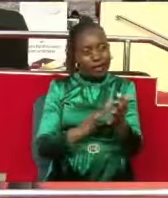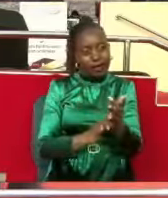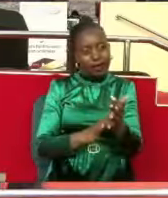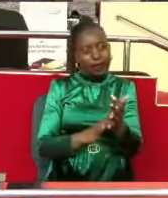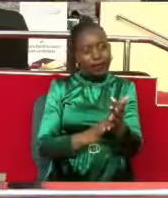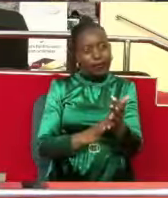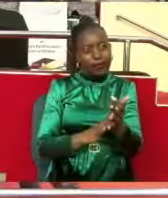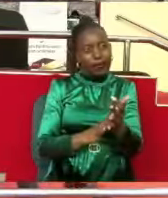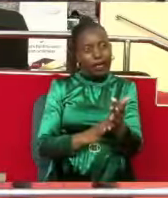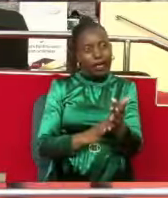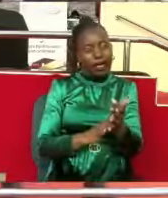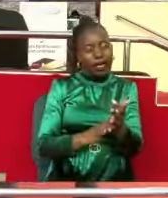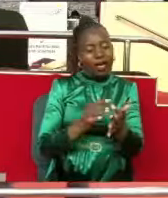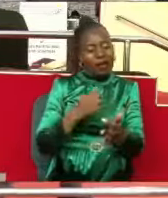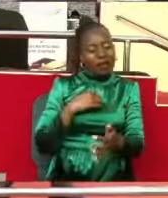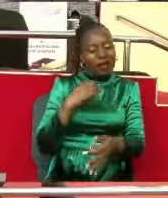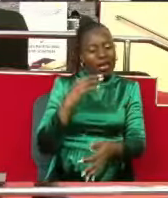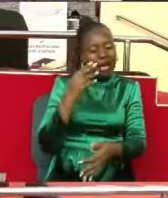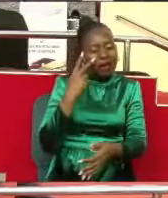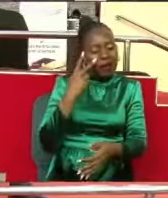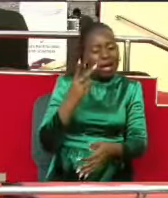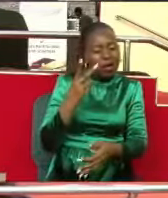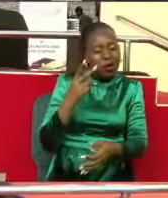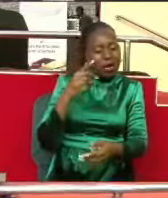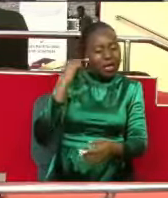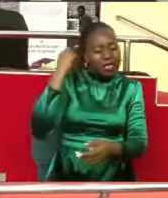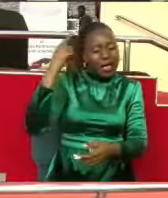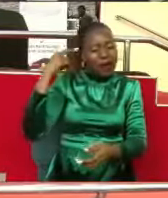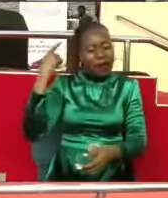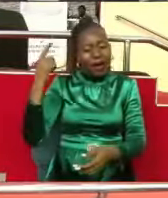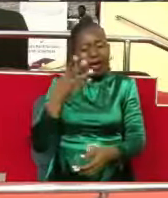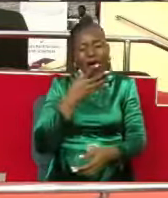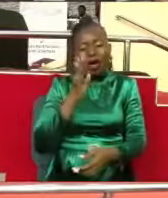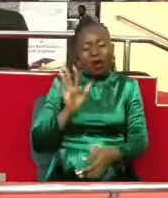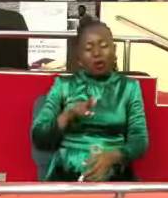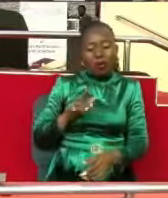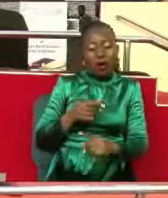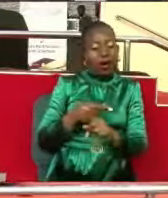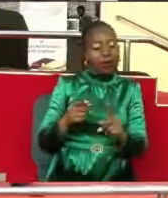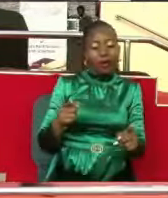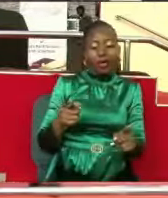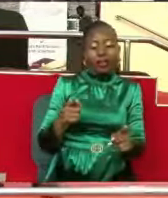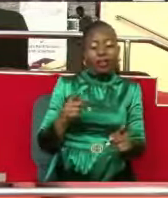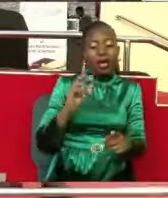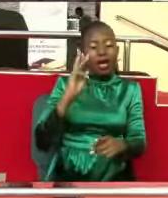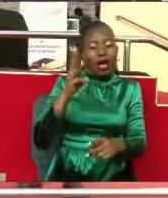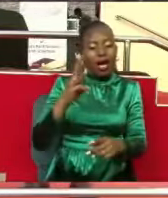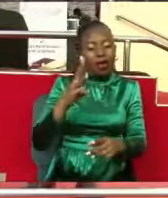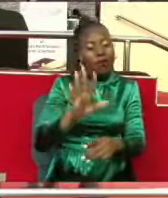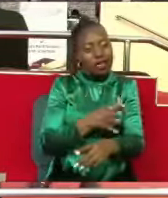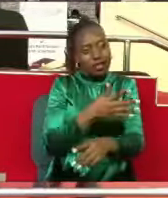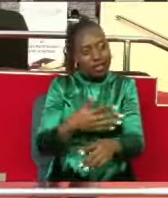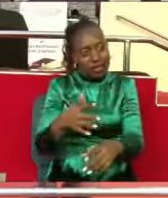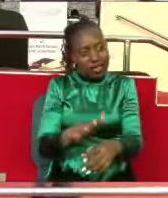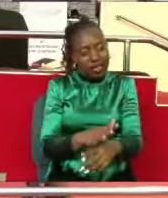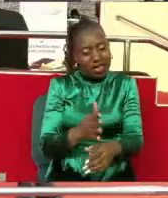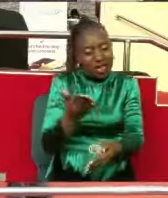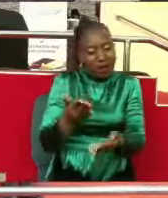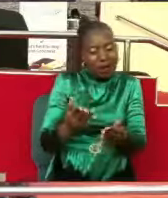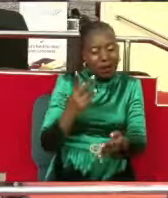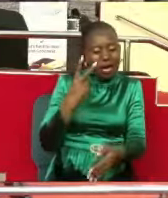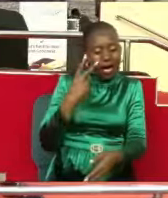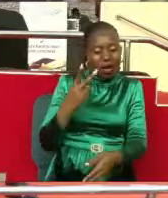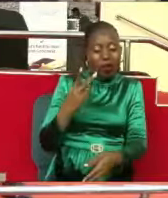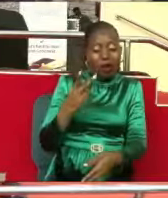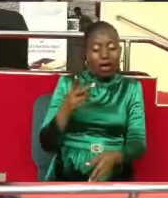look like a crazy woman, but I will praise. Yapo angalia kunyaimba. I might look like a madman, but I'm going to praise. Mwenda